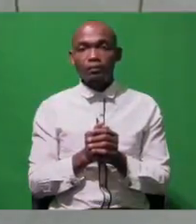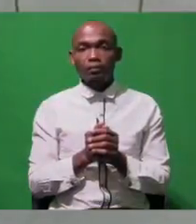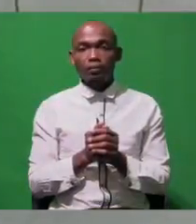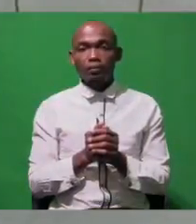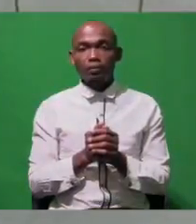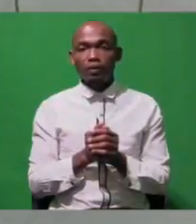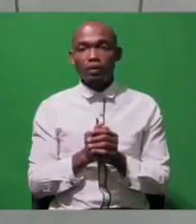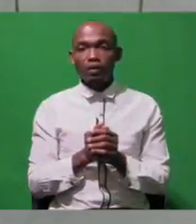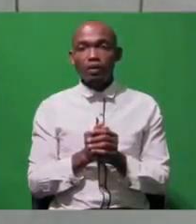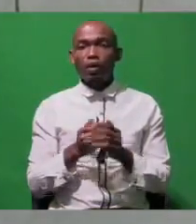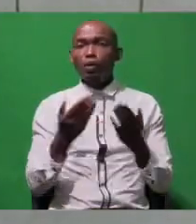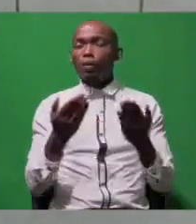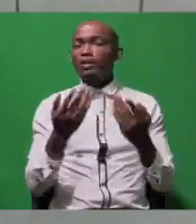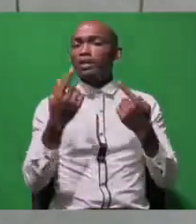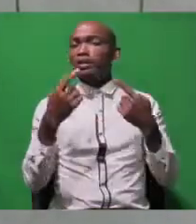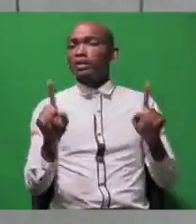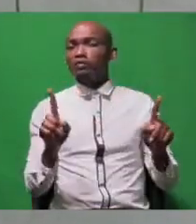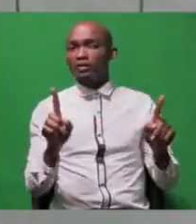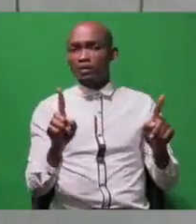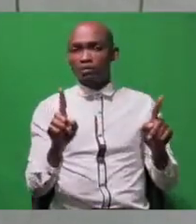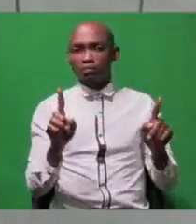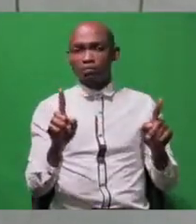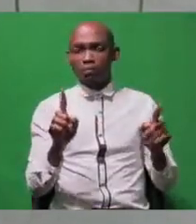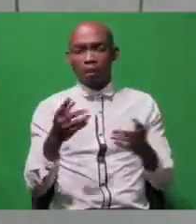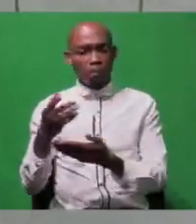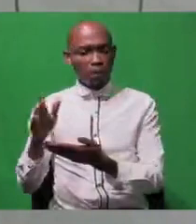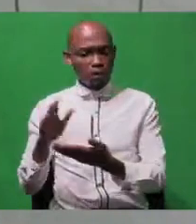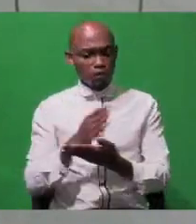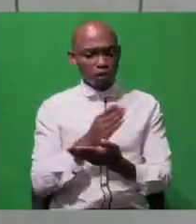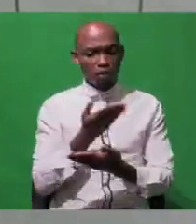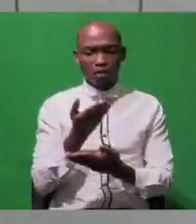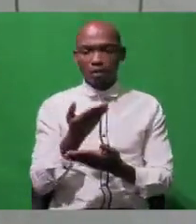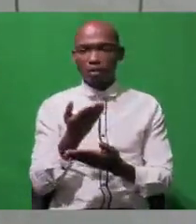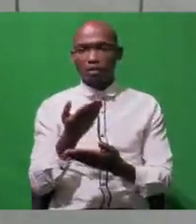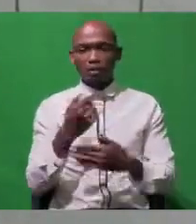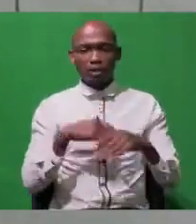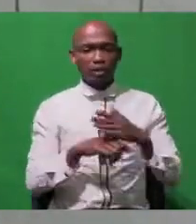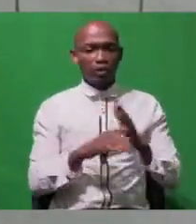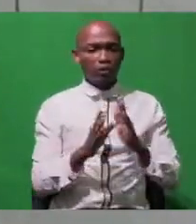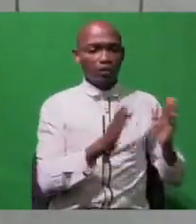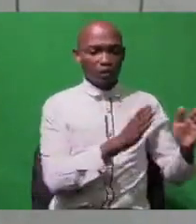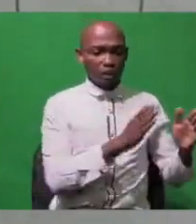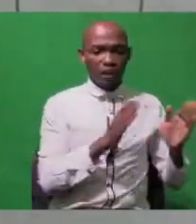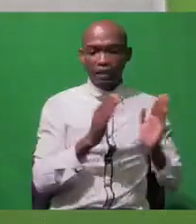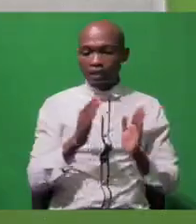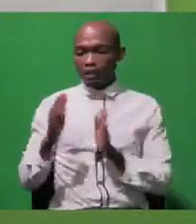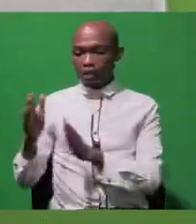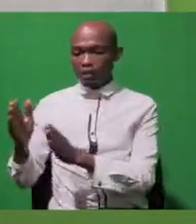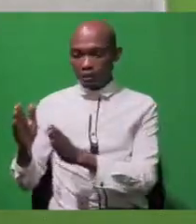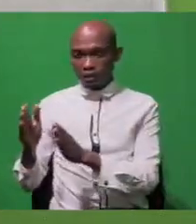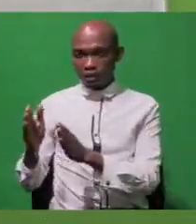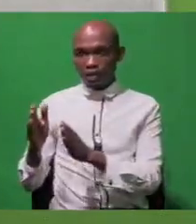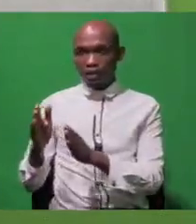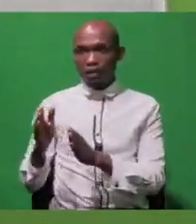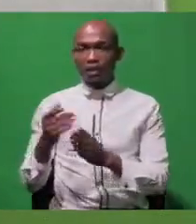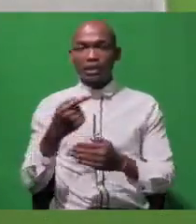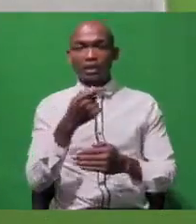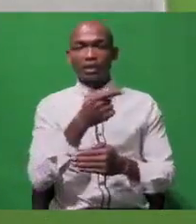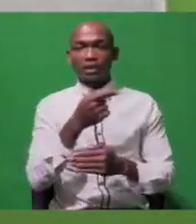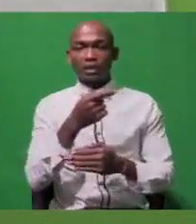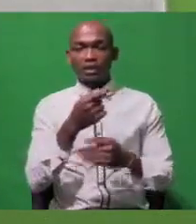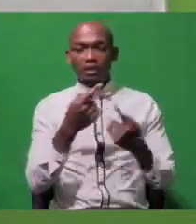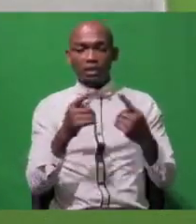25,200. What is the difference between debit side and the credit side total? The difference